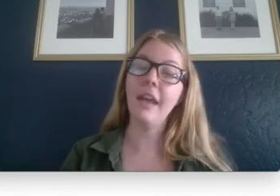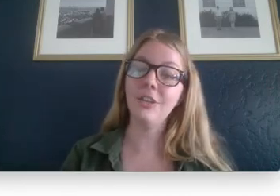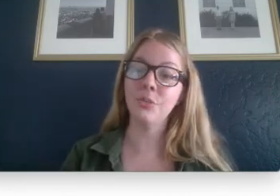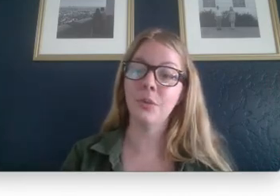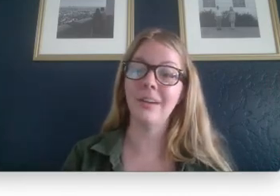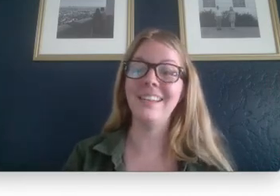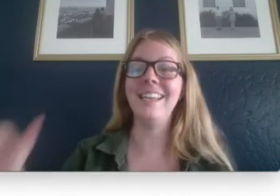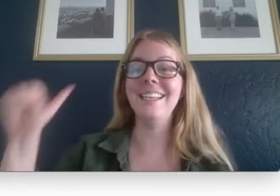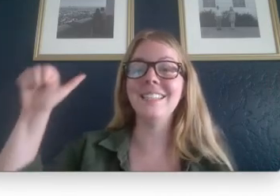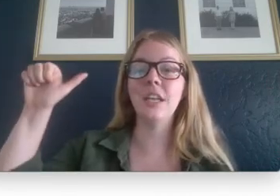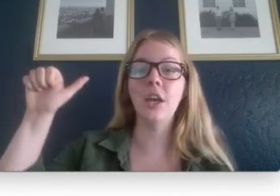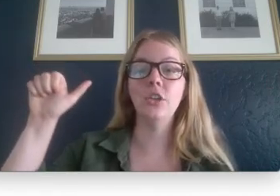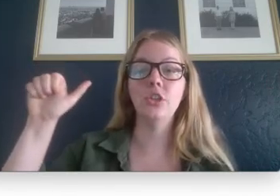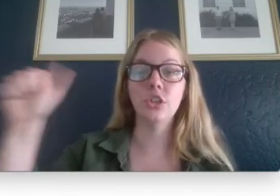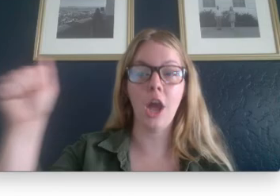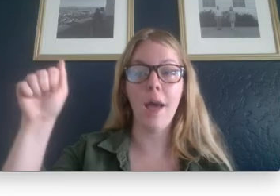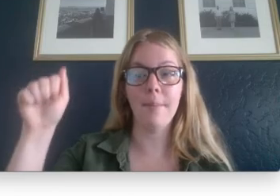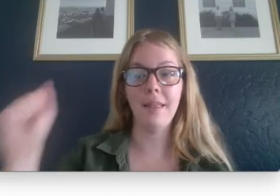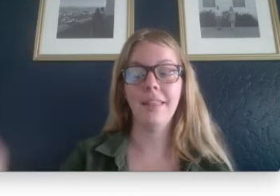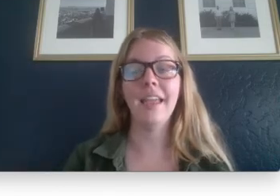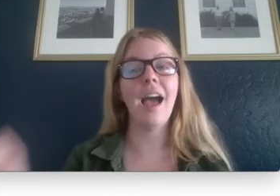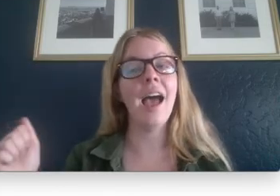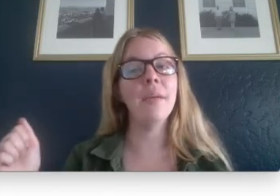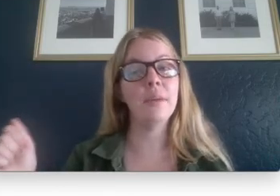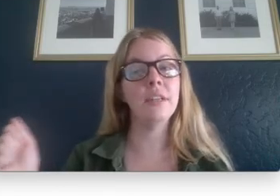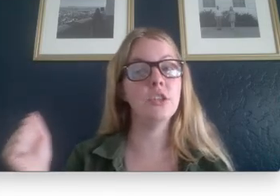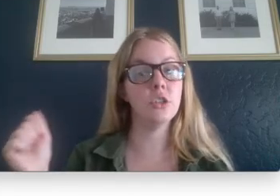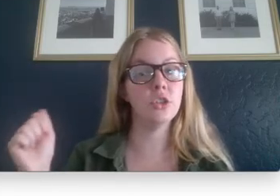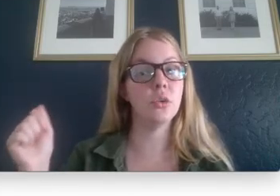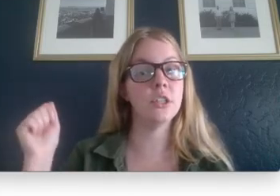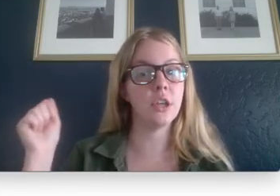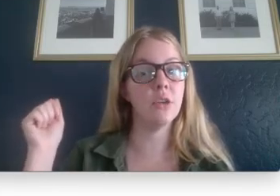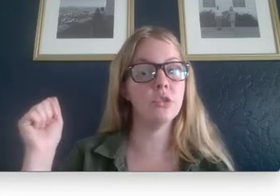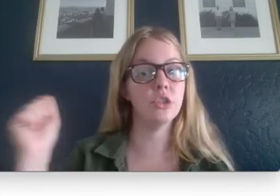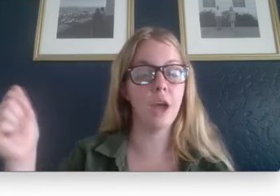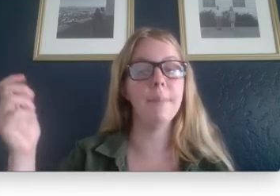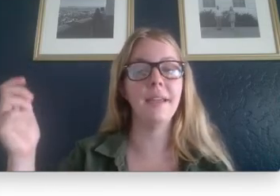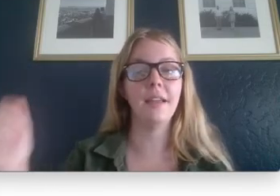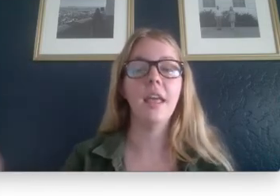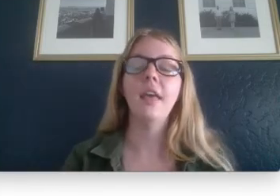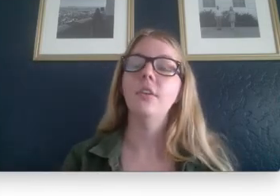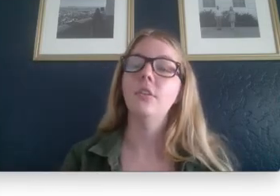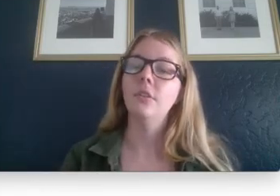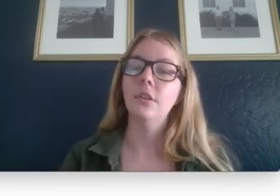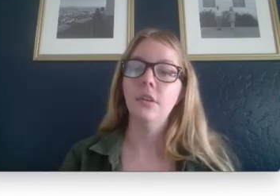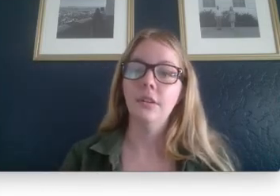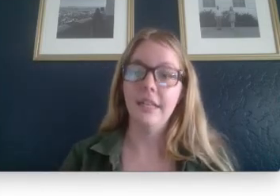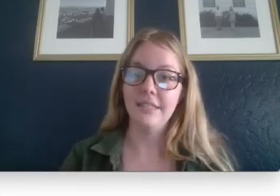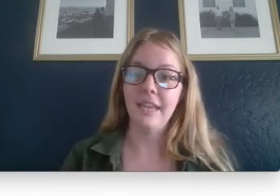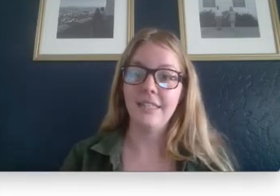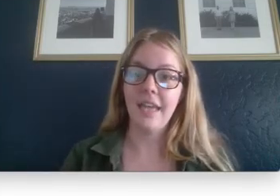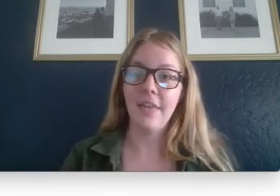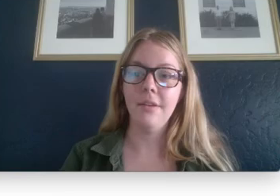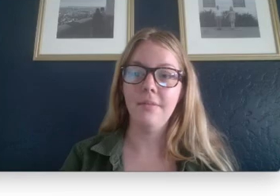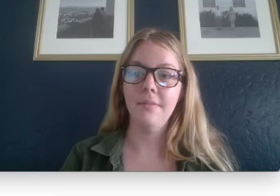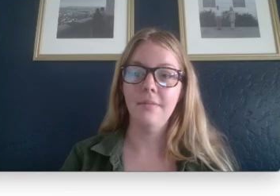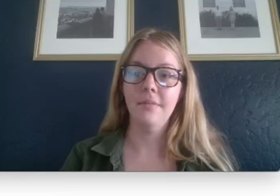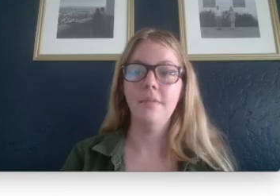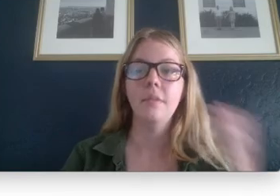Your next word is shop, like I went to the store to go shopping. Let's say it